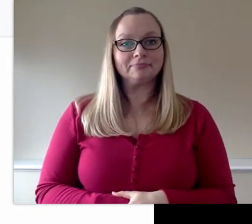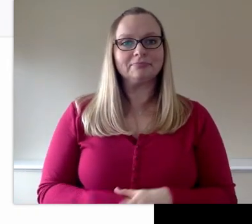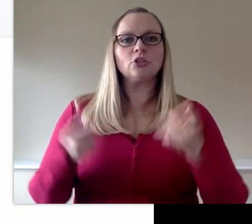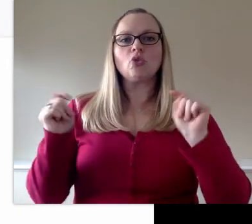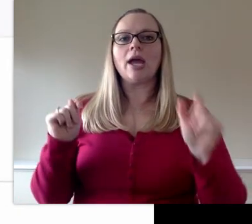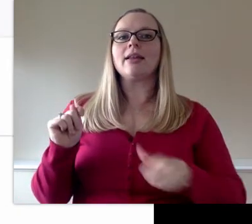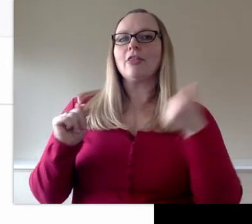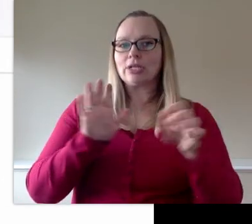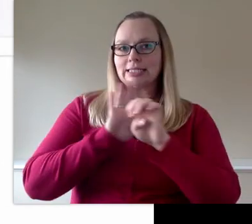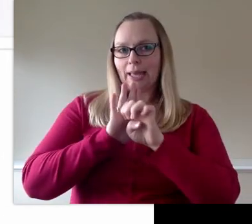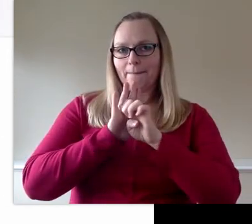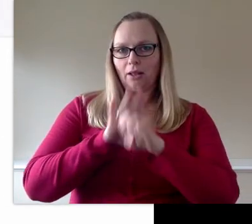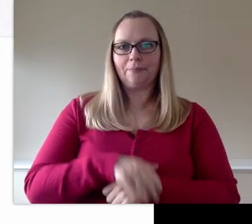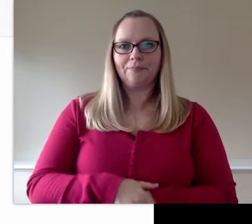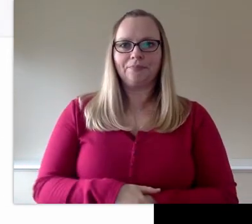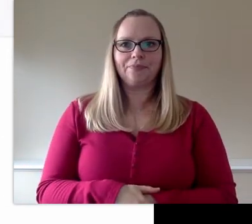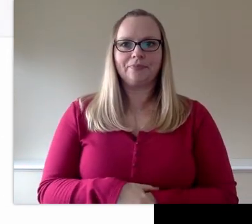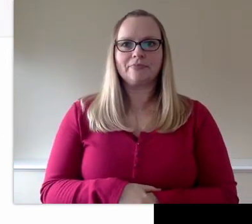Let's try another one.